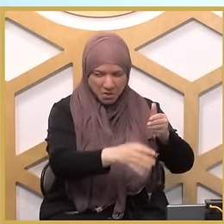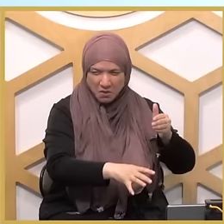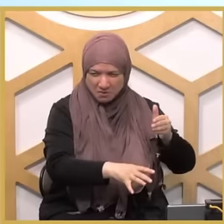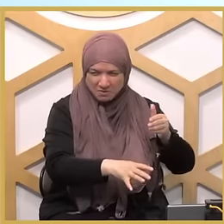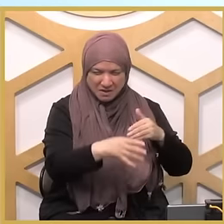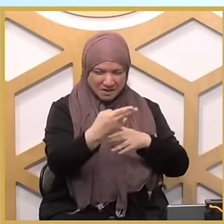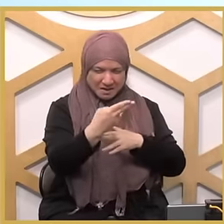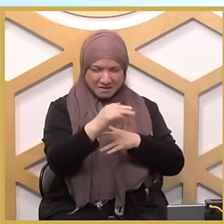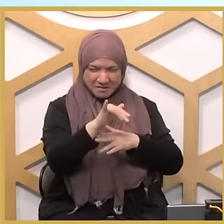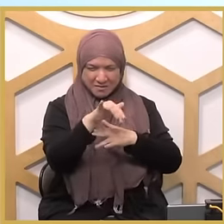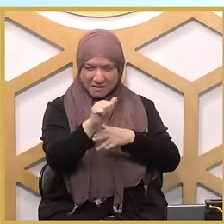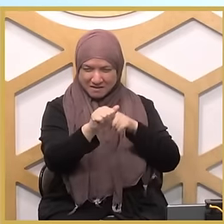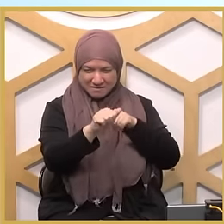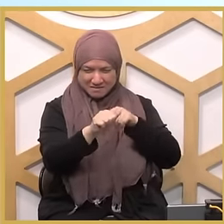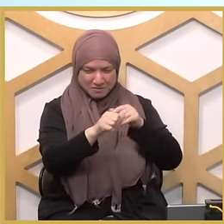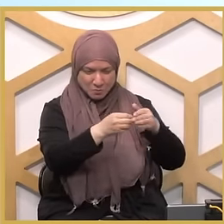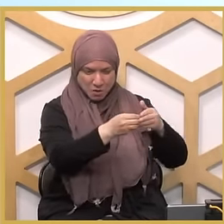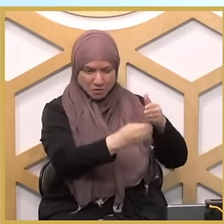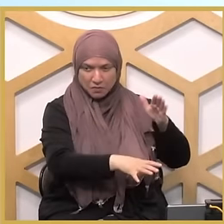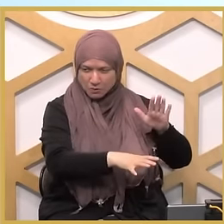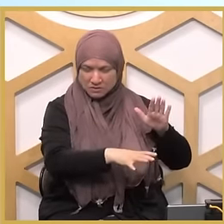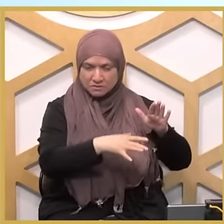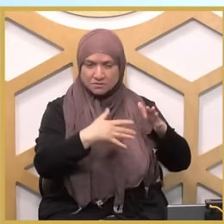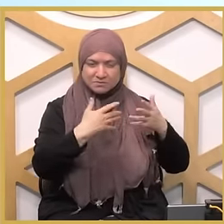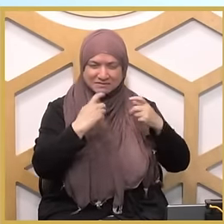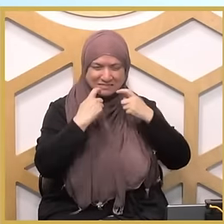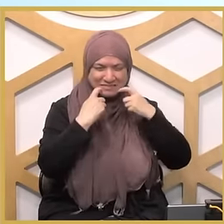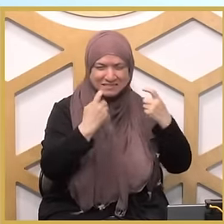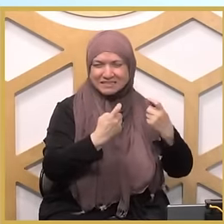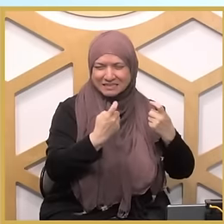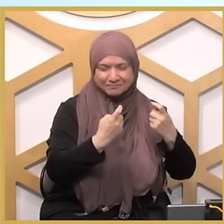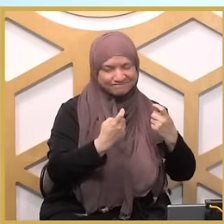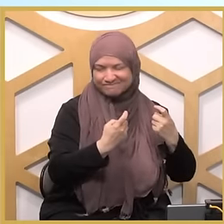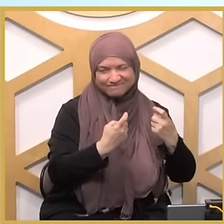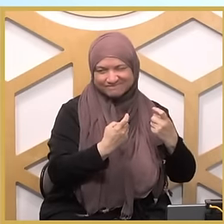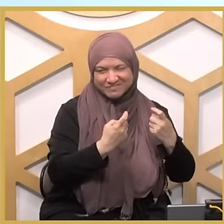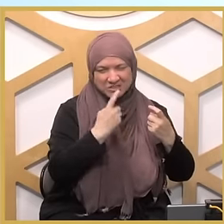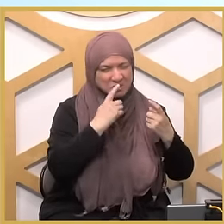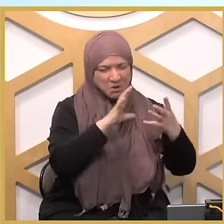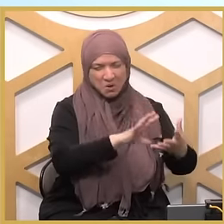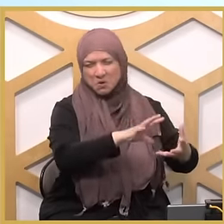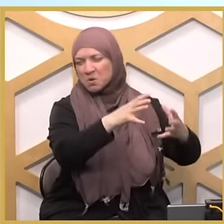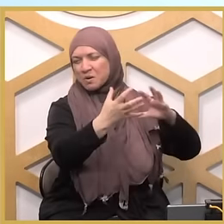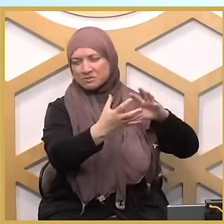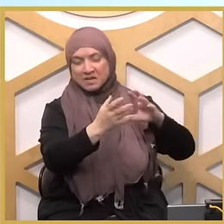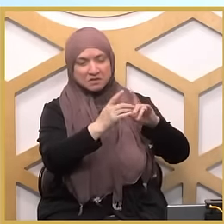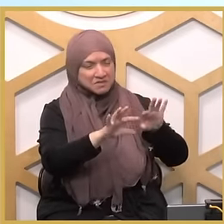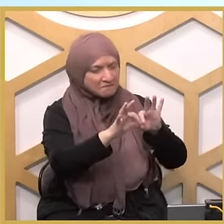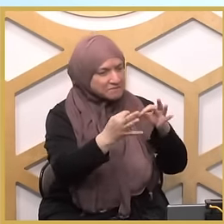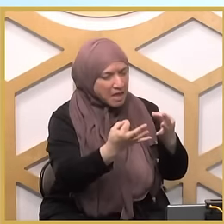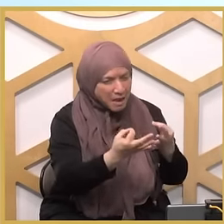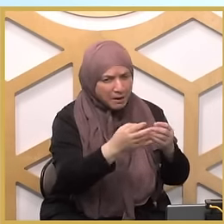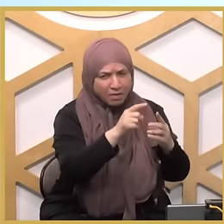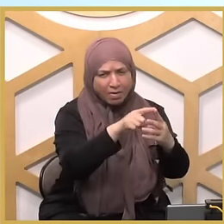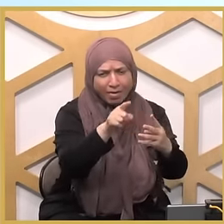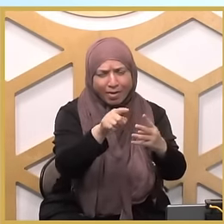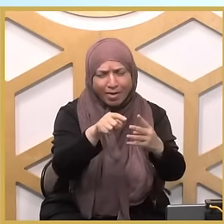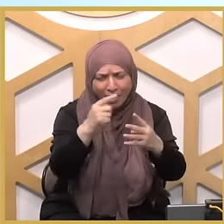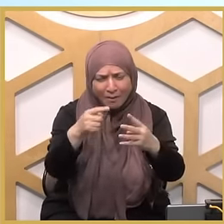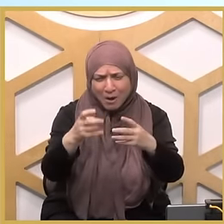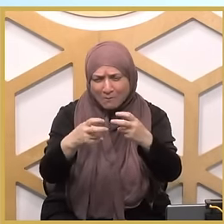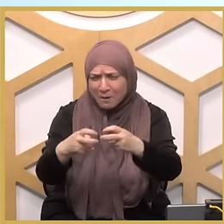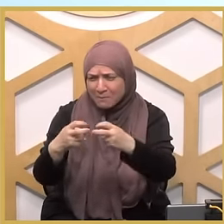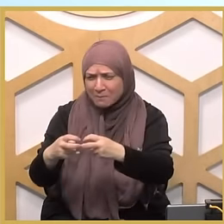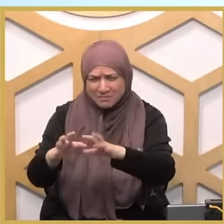the way that sin can corrupt your family life, it can corrupt your home, the worst thing, as Imam al-Qayyim rahimahullah